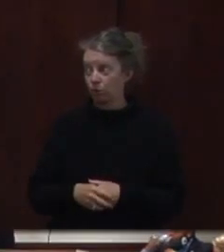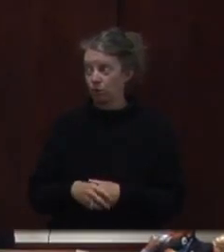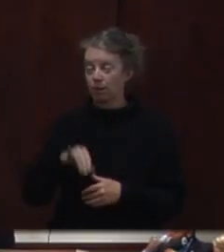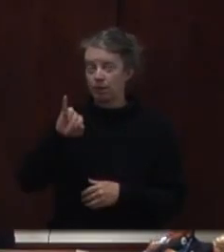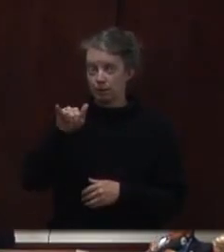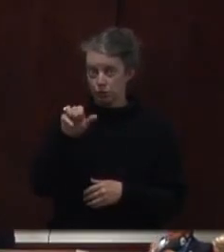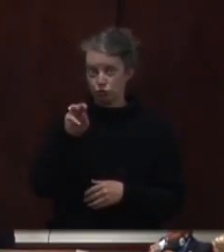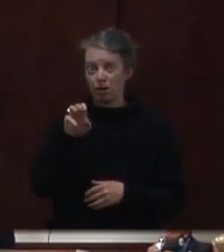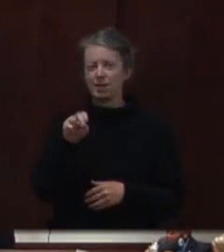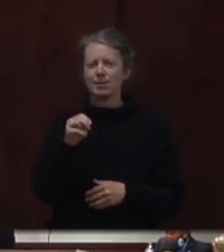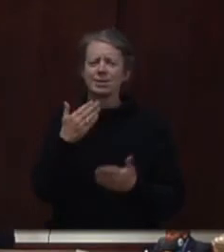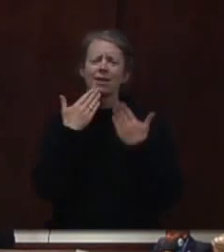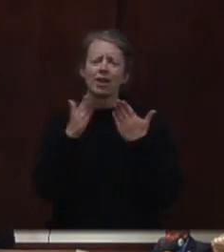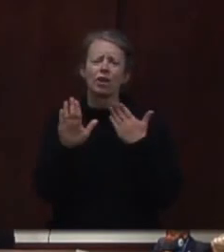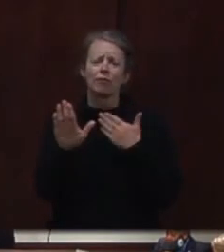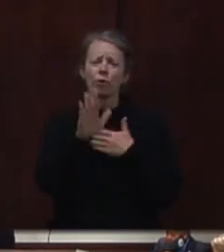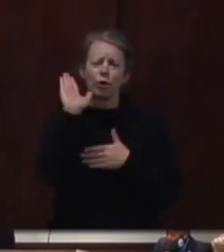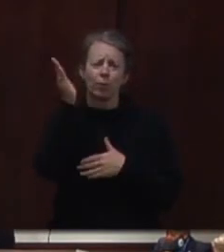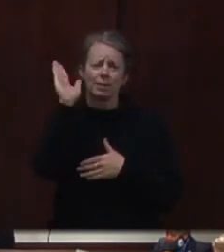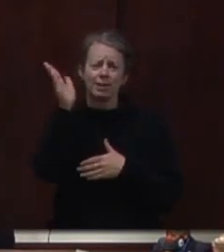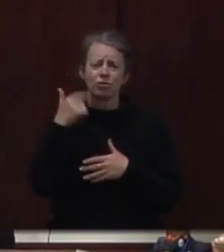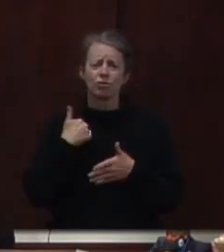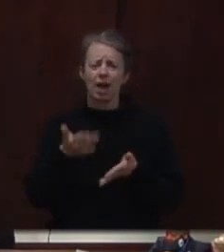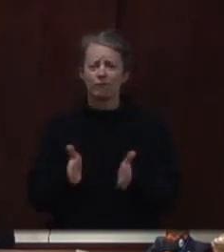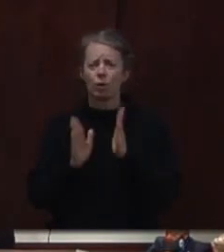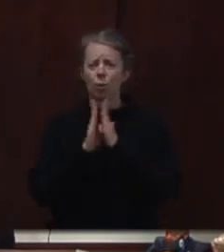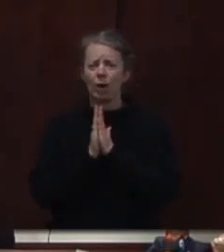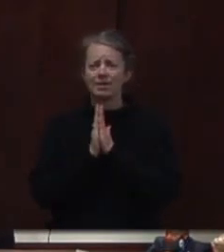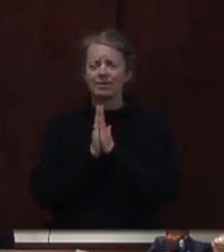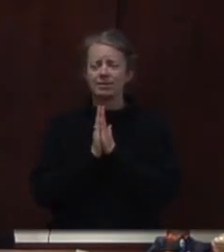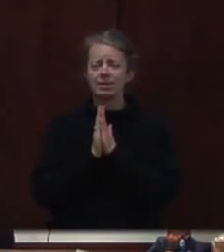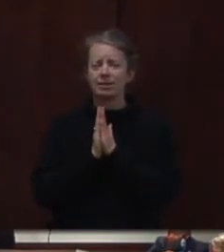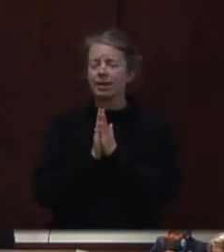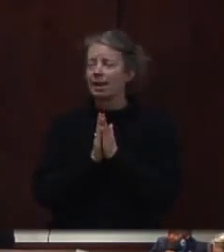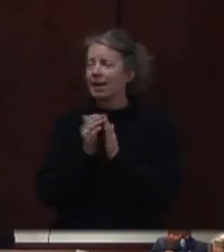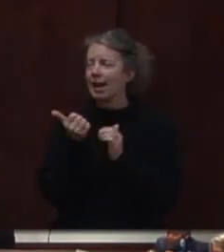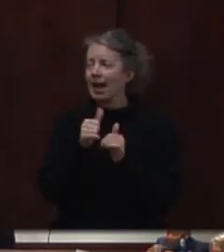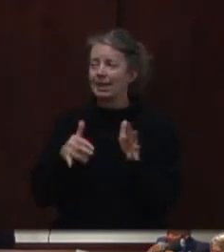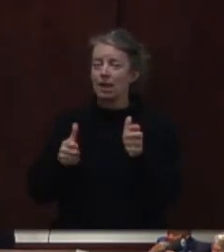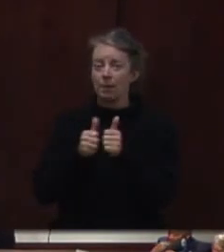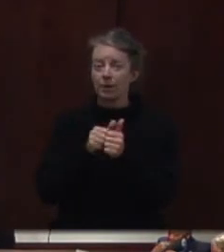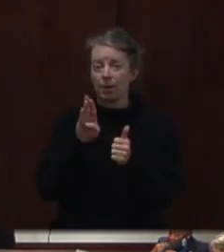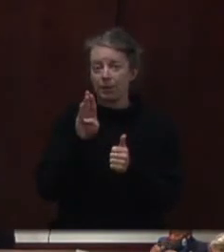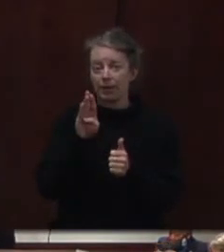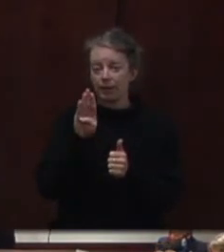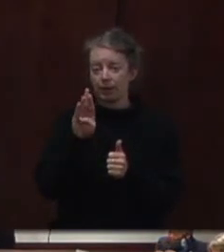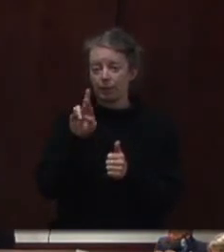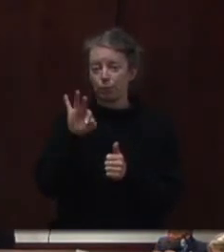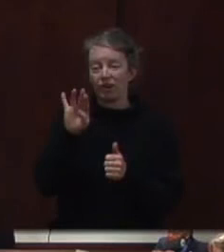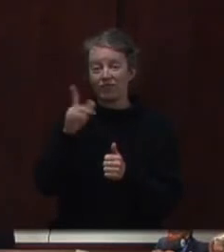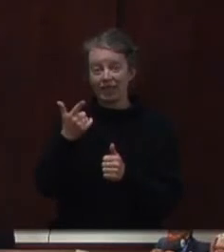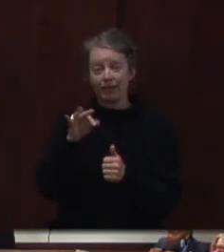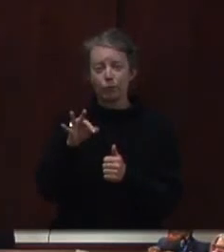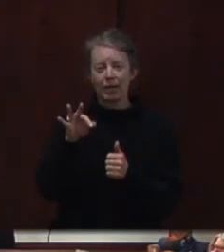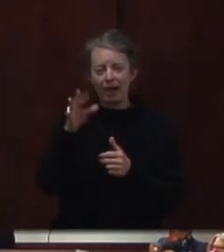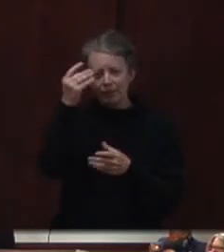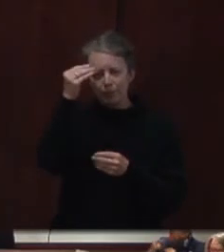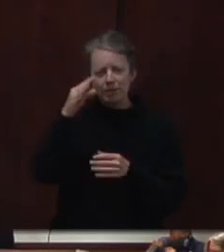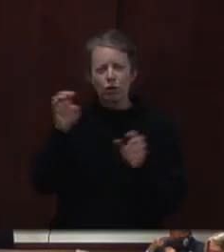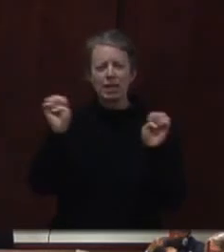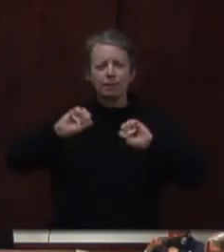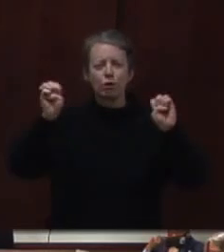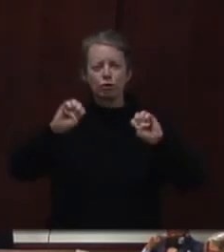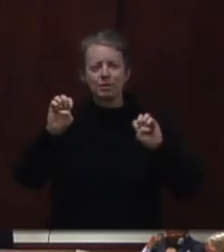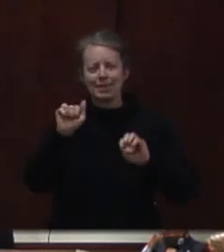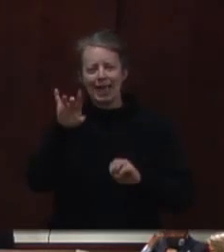quick, thank you all so much for the presentations. Just a request to staff, maybe at an upcoming briefing, if we could get an update on the emergency aid assistance and